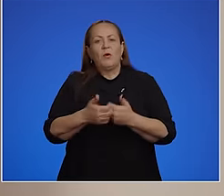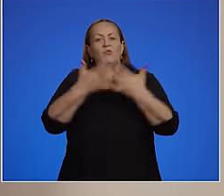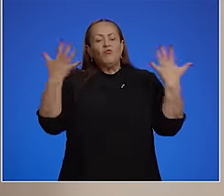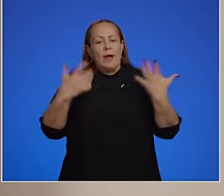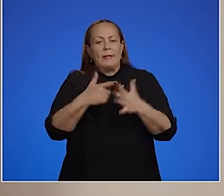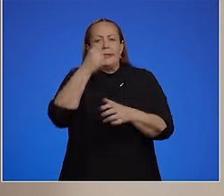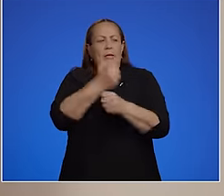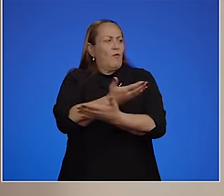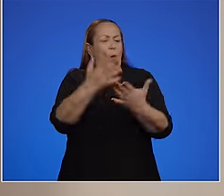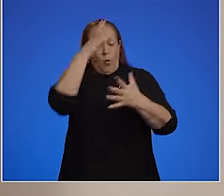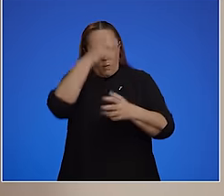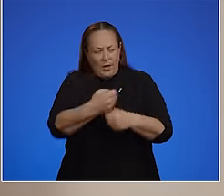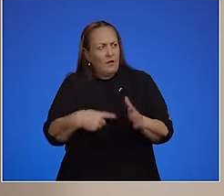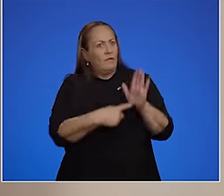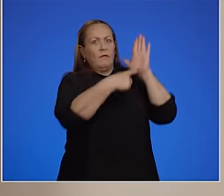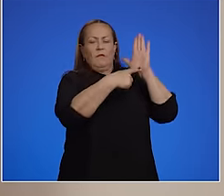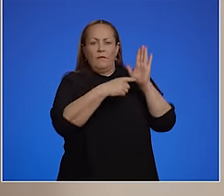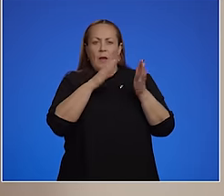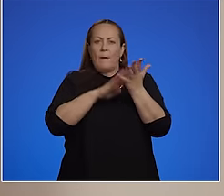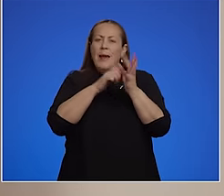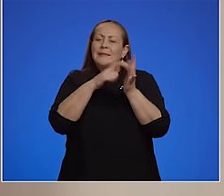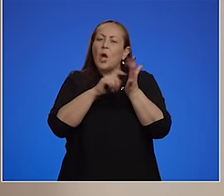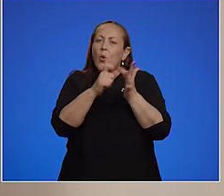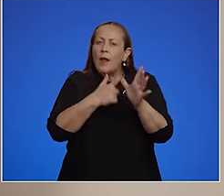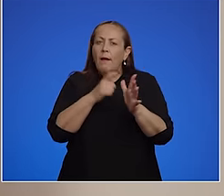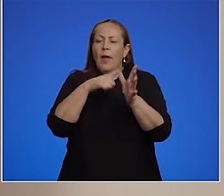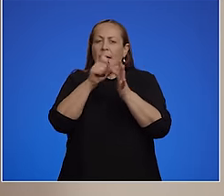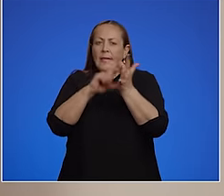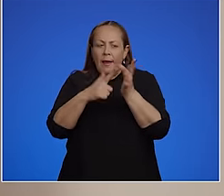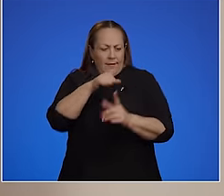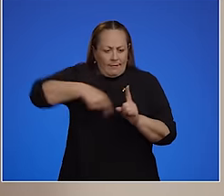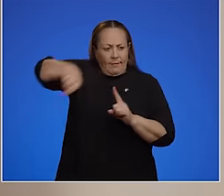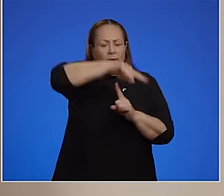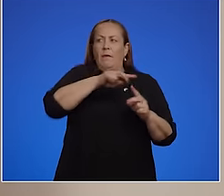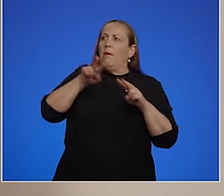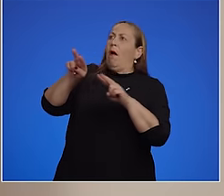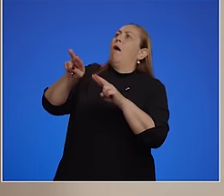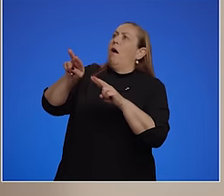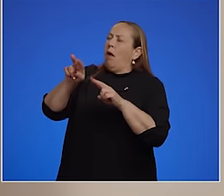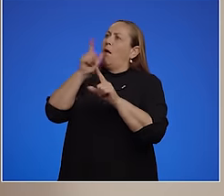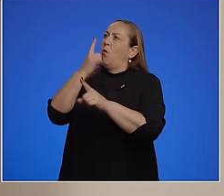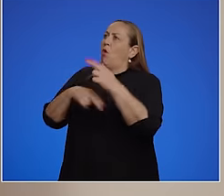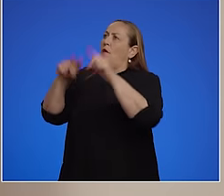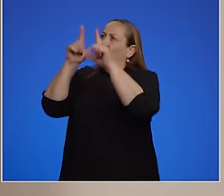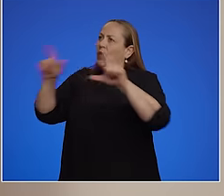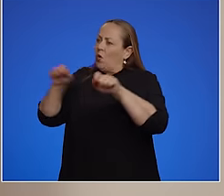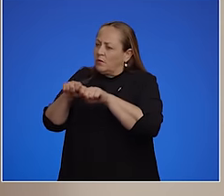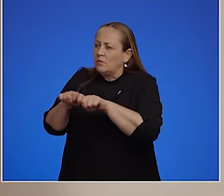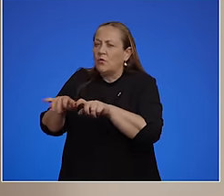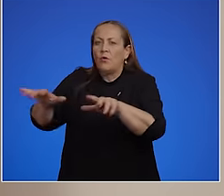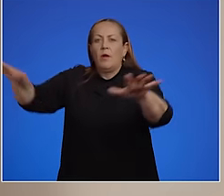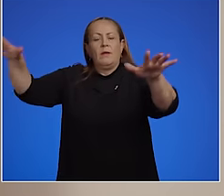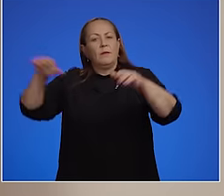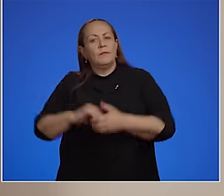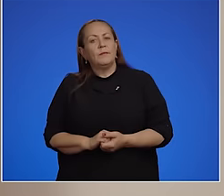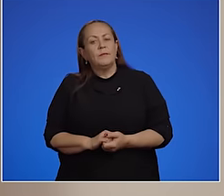made you the great example to all believers in Macedonia and Achaia, since it was from you that the word of the Lord